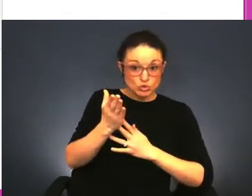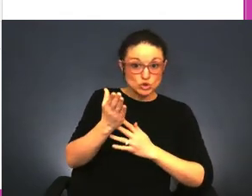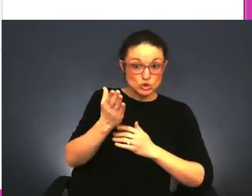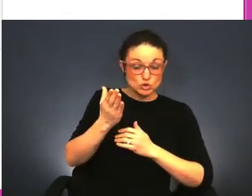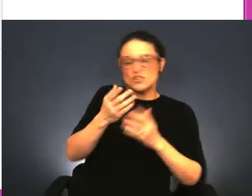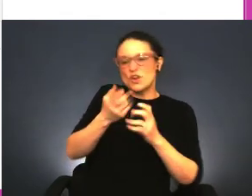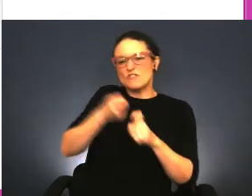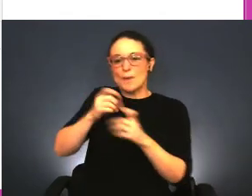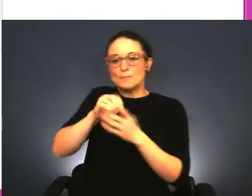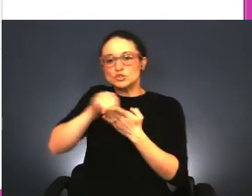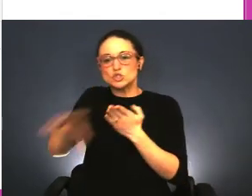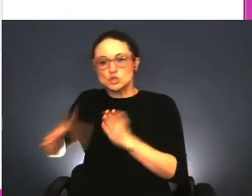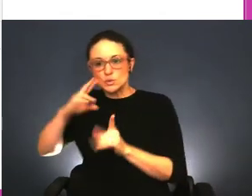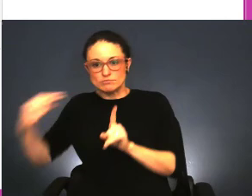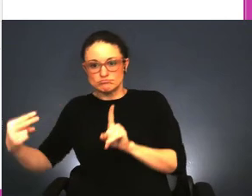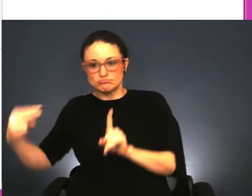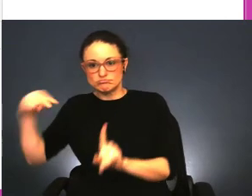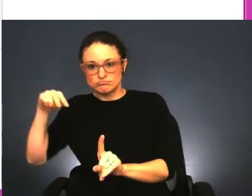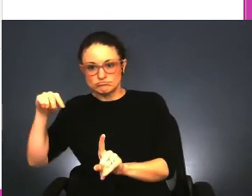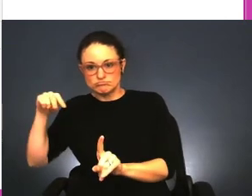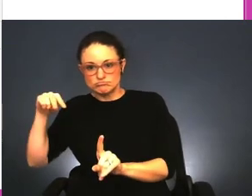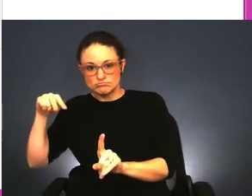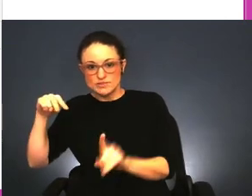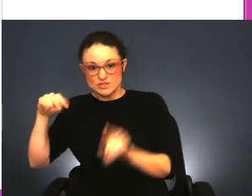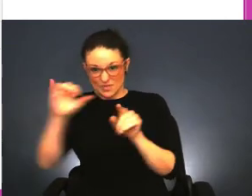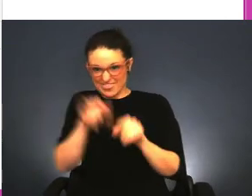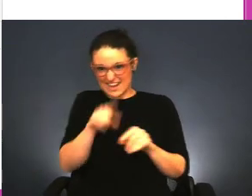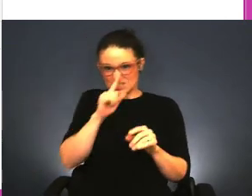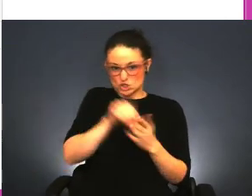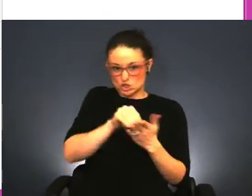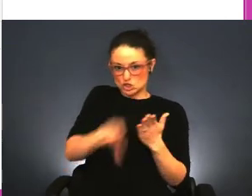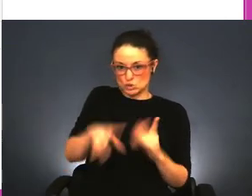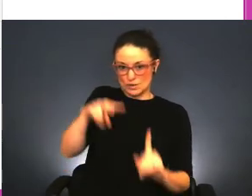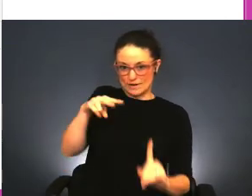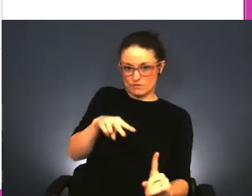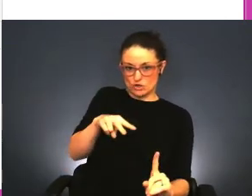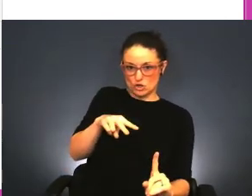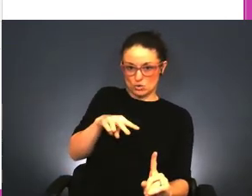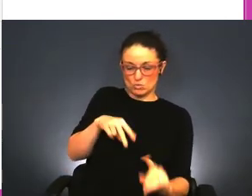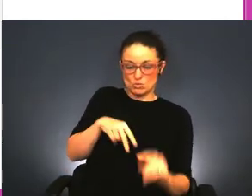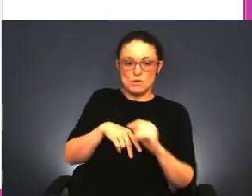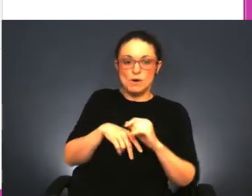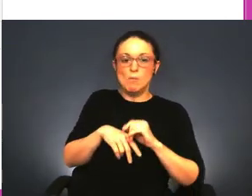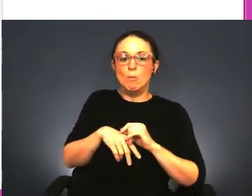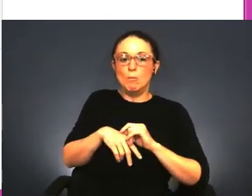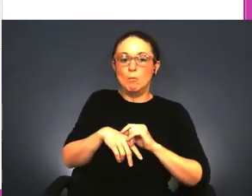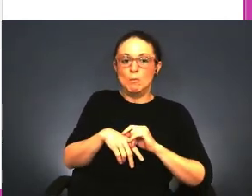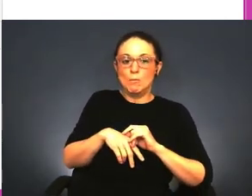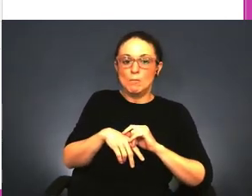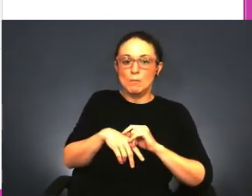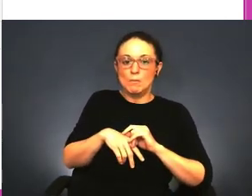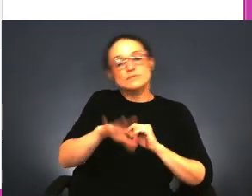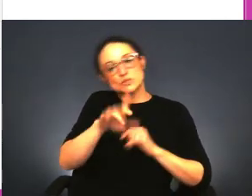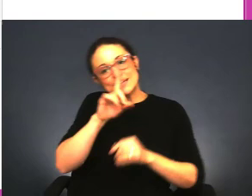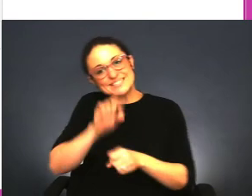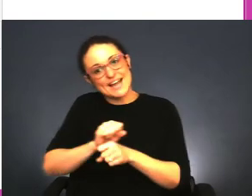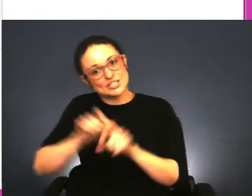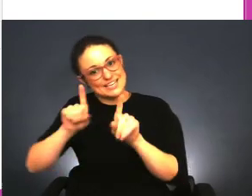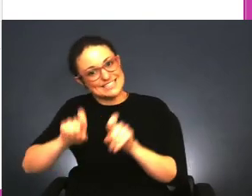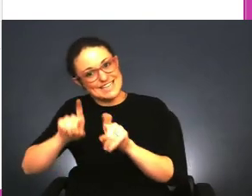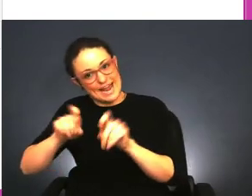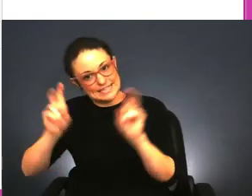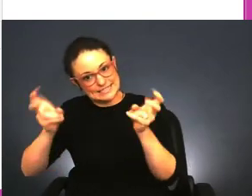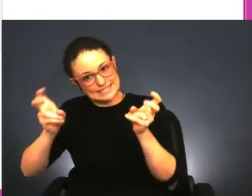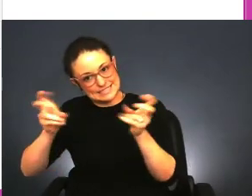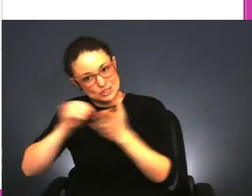Okay, so I'm going to have my student, when you use student view, you actually have a test student, so you can test things